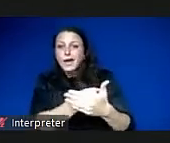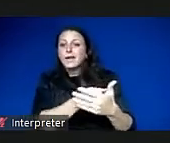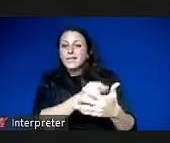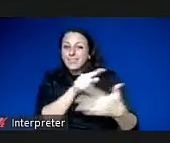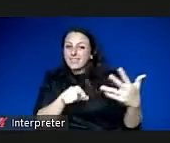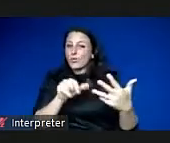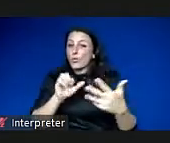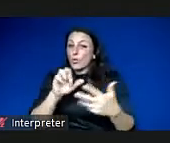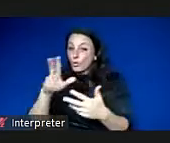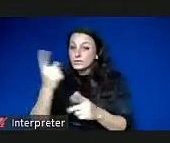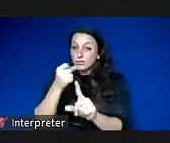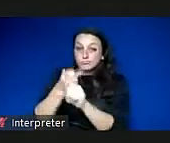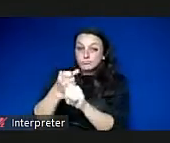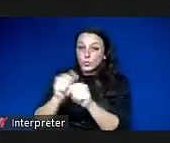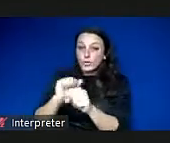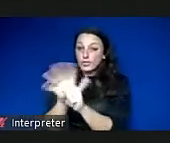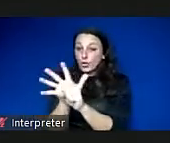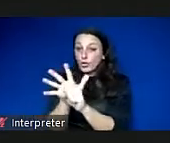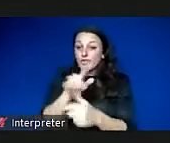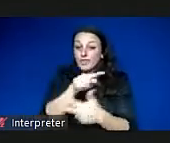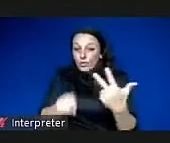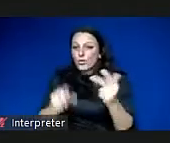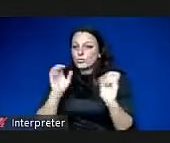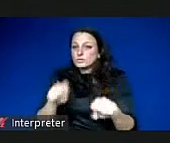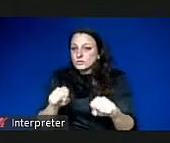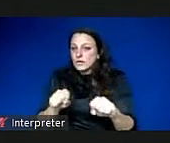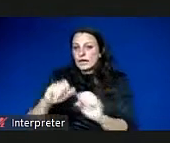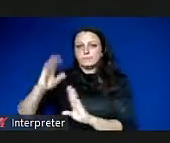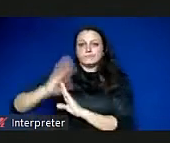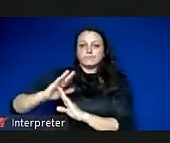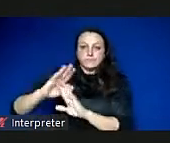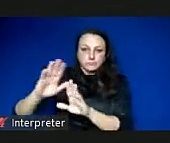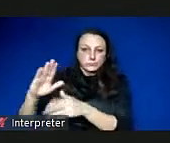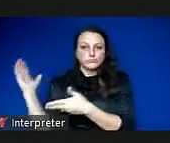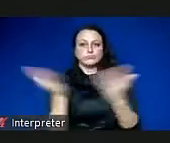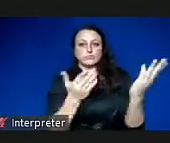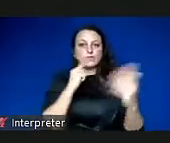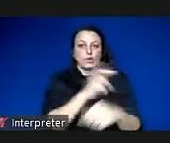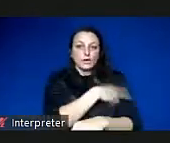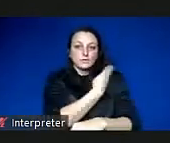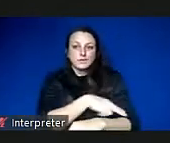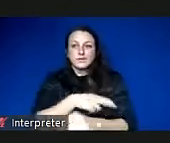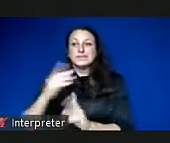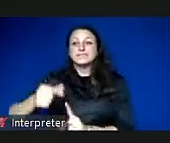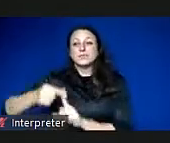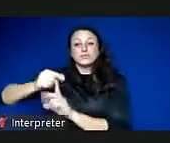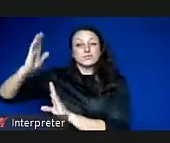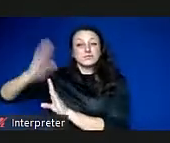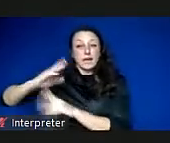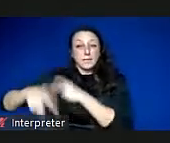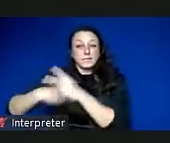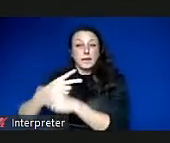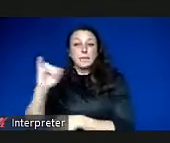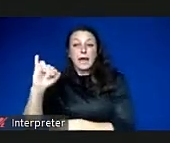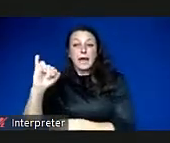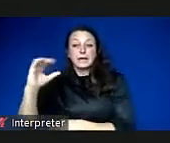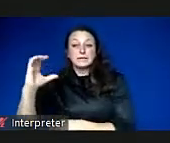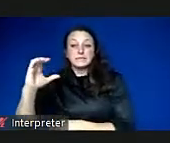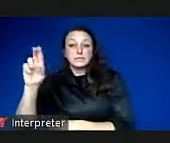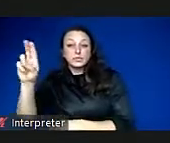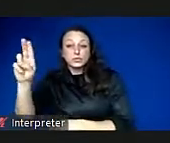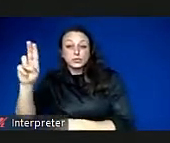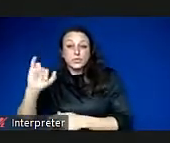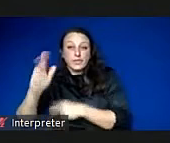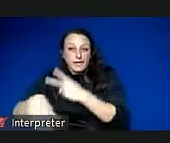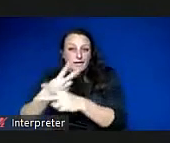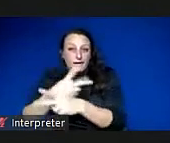to the healthcare that they needed, especially that highest level ICU type care. So the figure that's shown on this slide